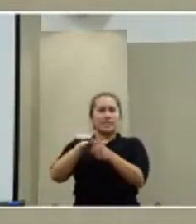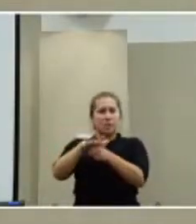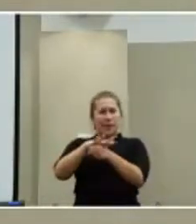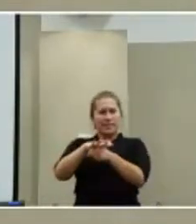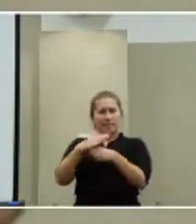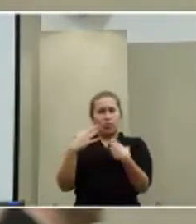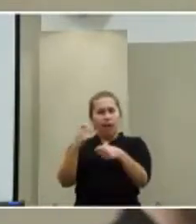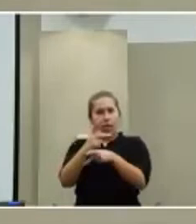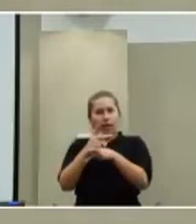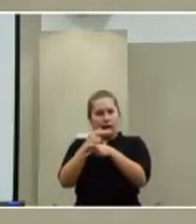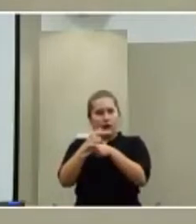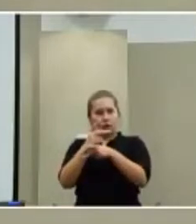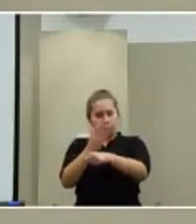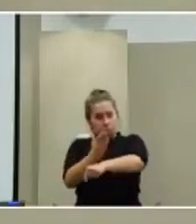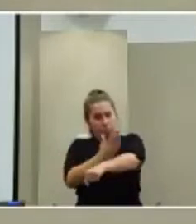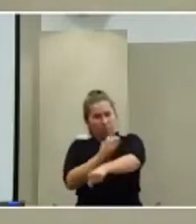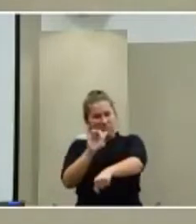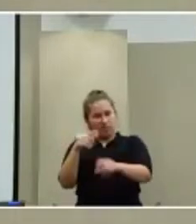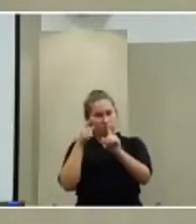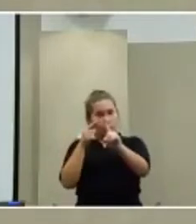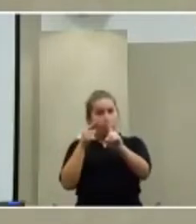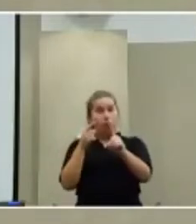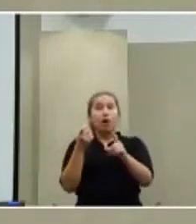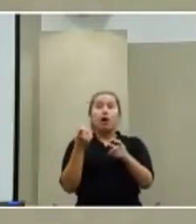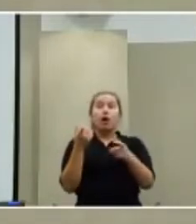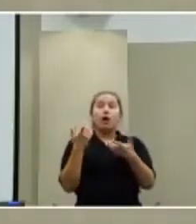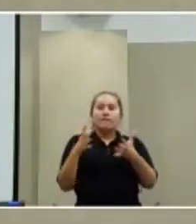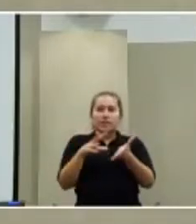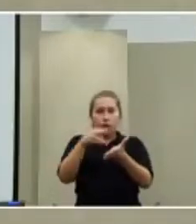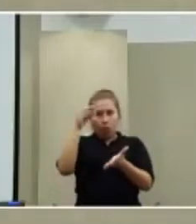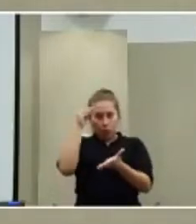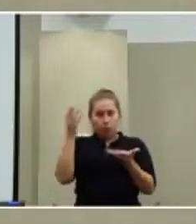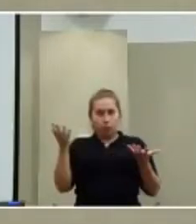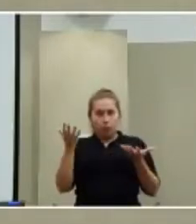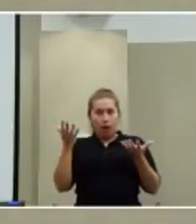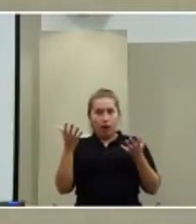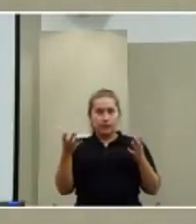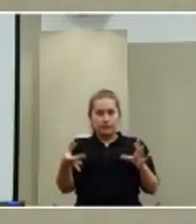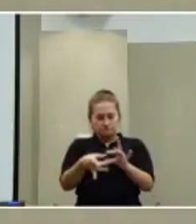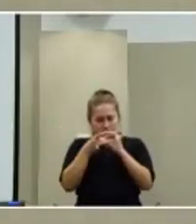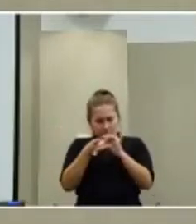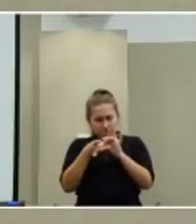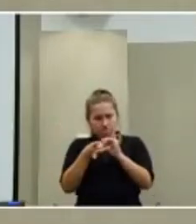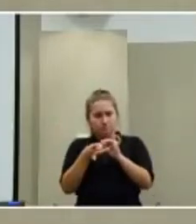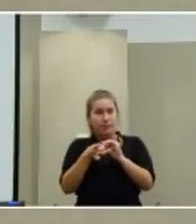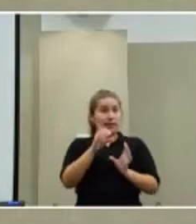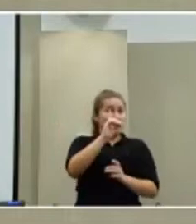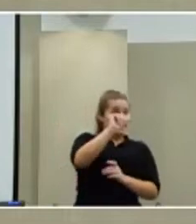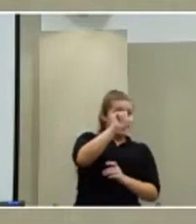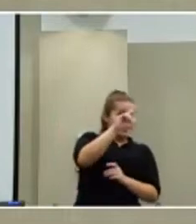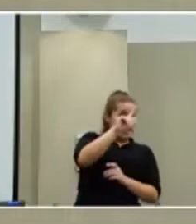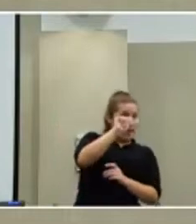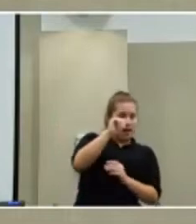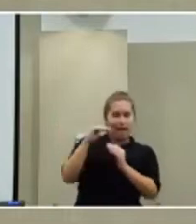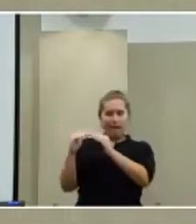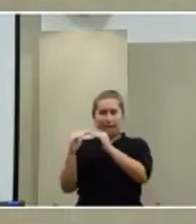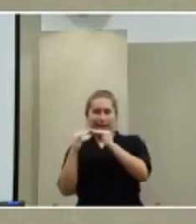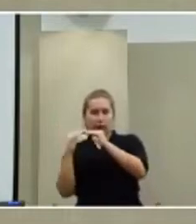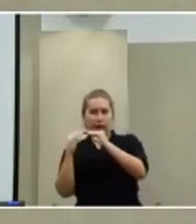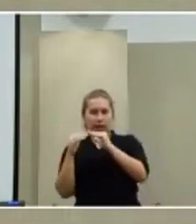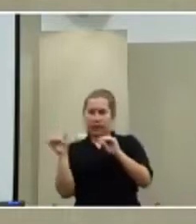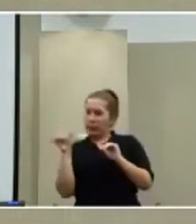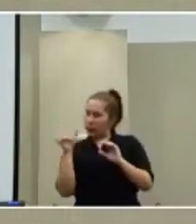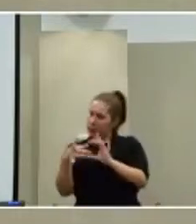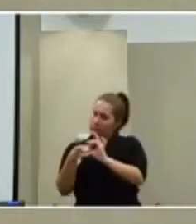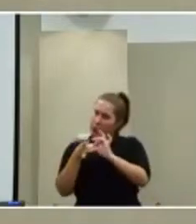more. And what that work has taught us is the tight link between data and equity. And as many here